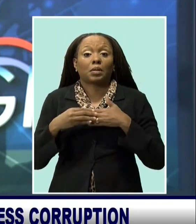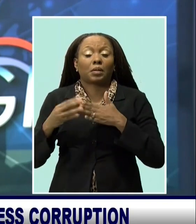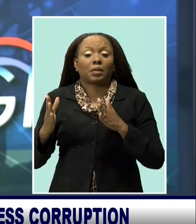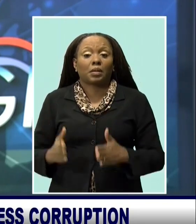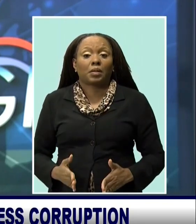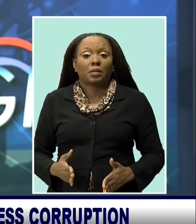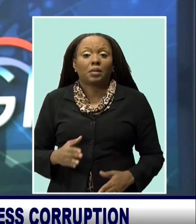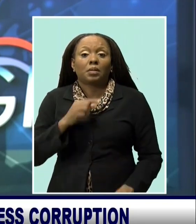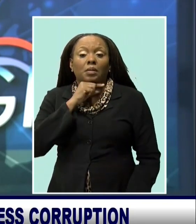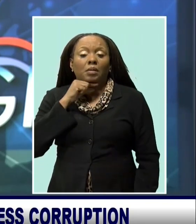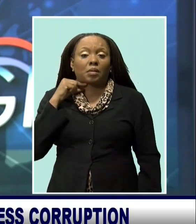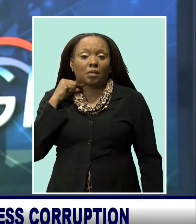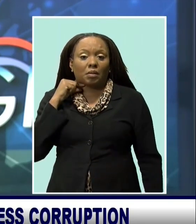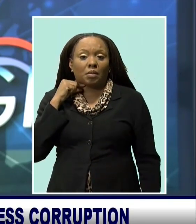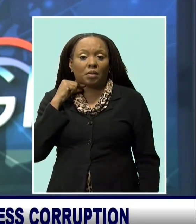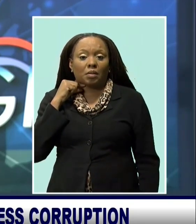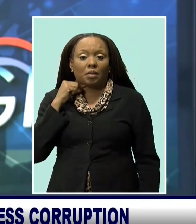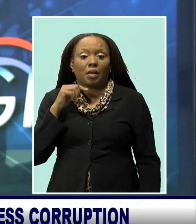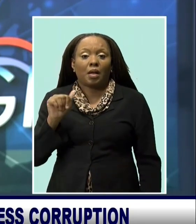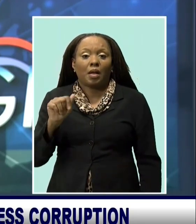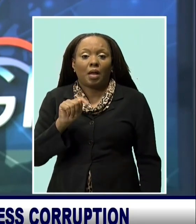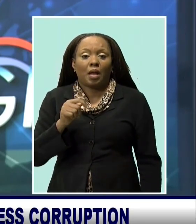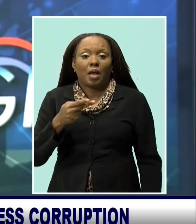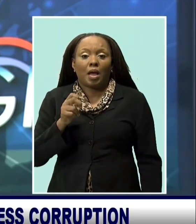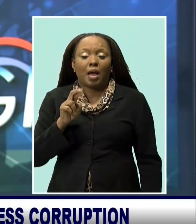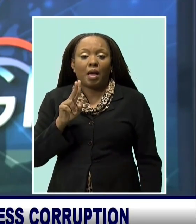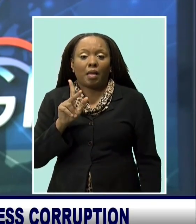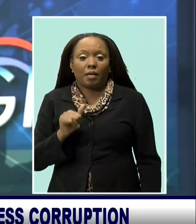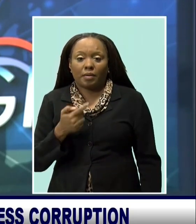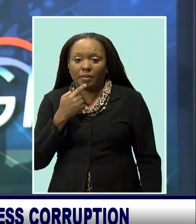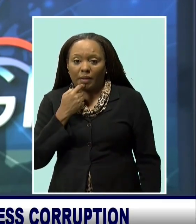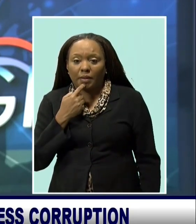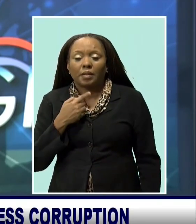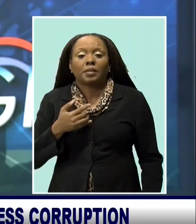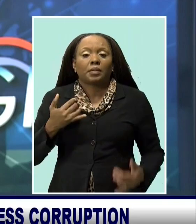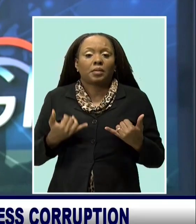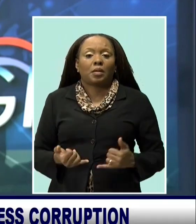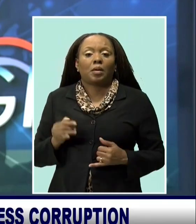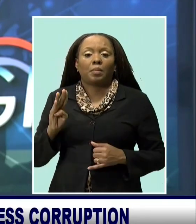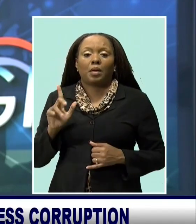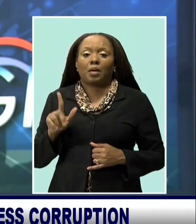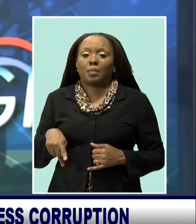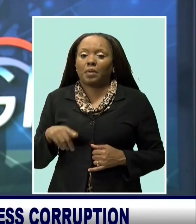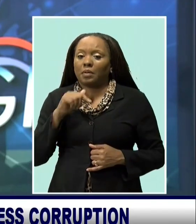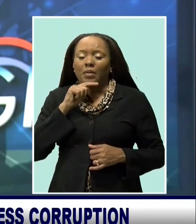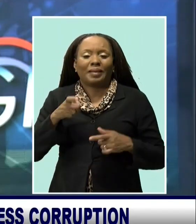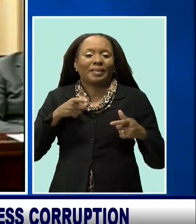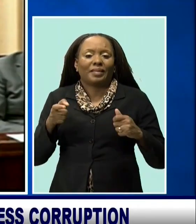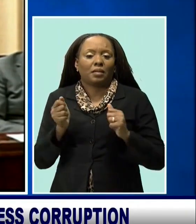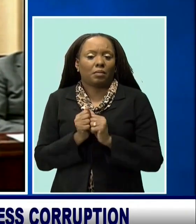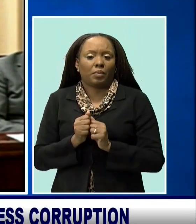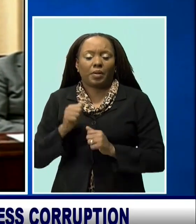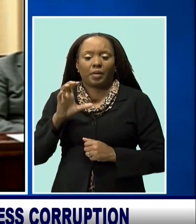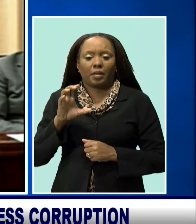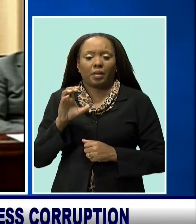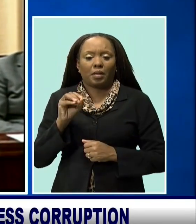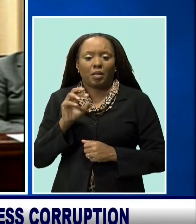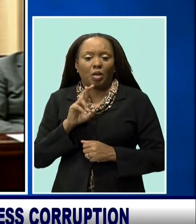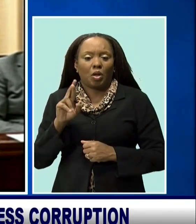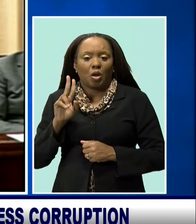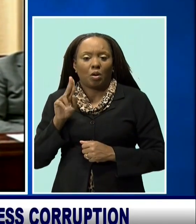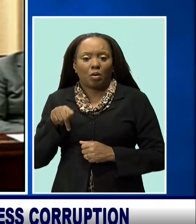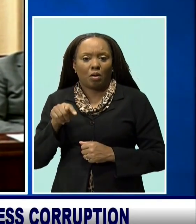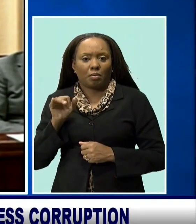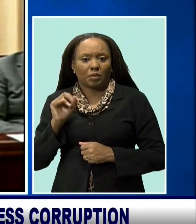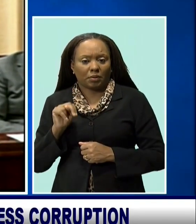years after winning the government and despite the promises, has failed to address corruption. When things like these go